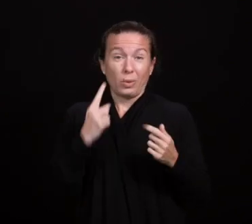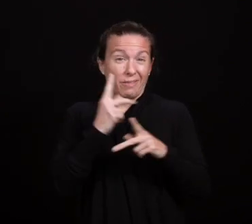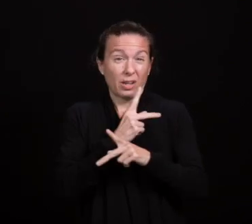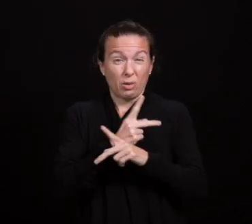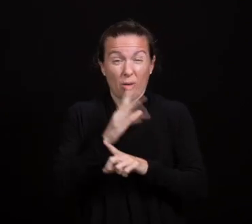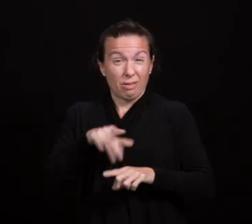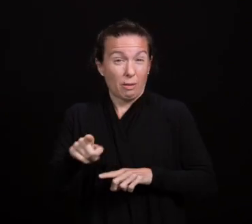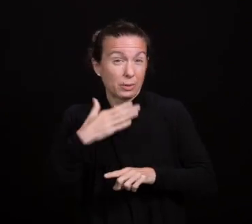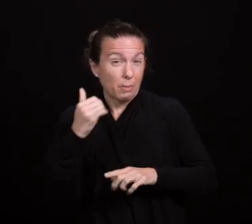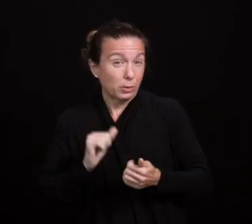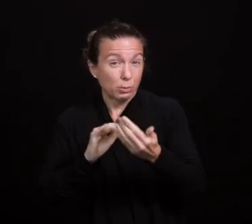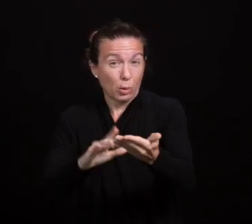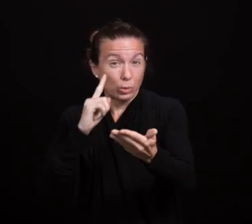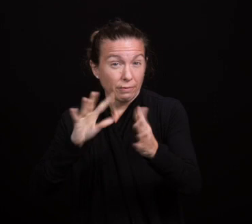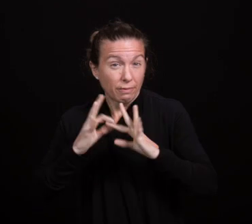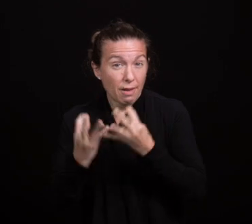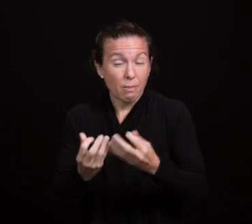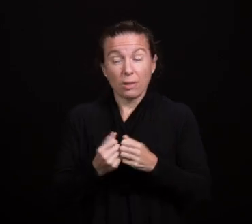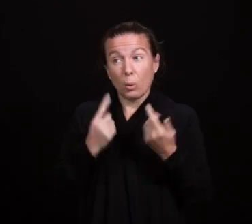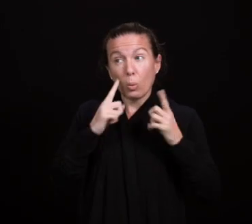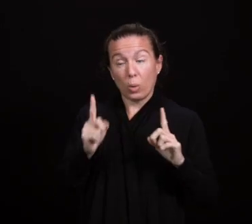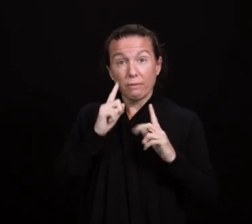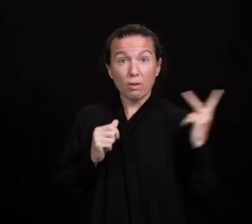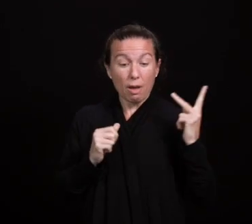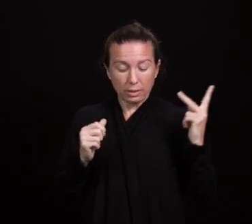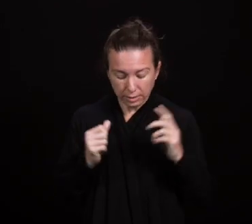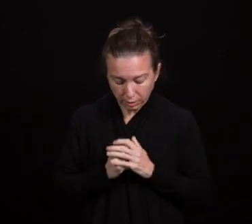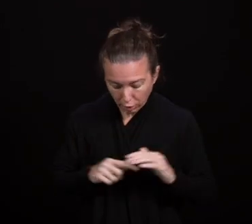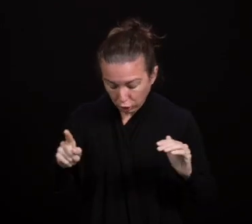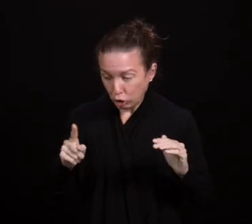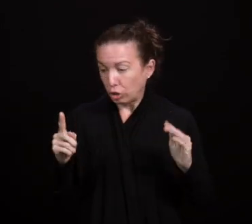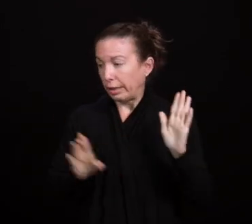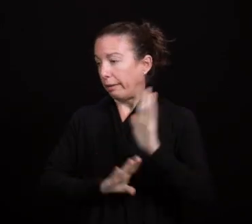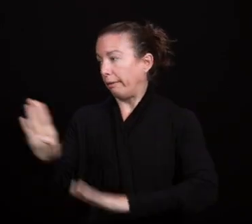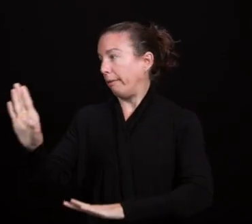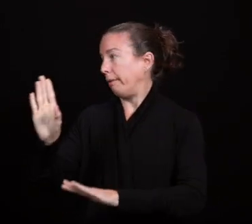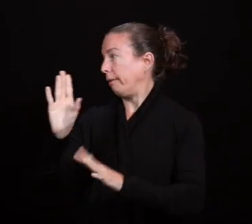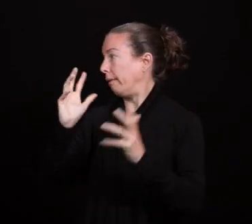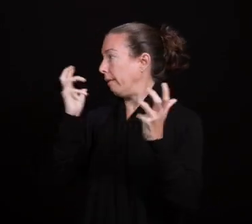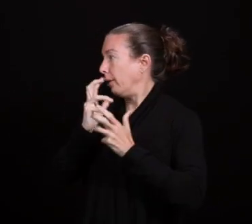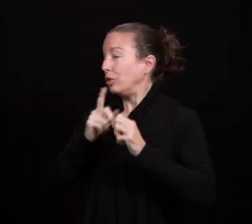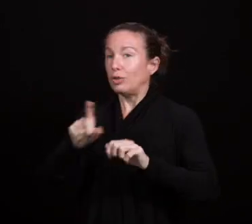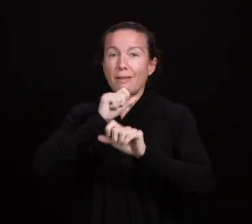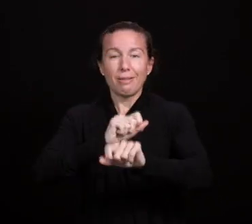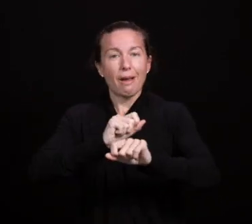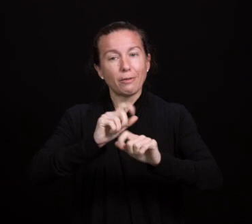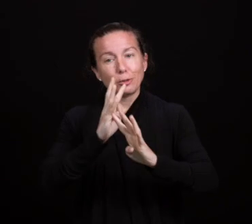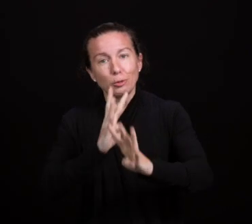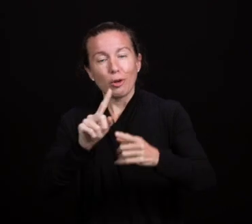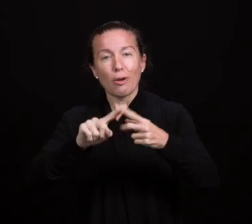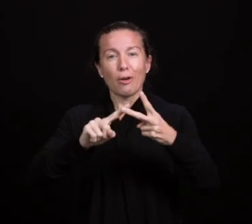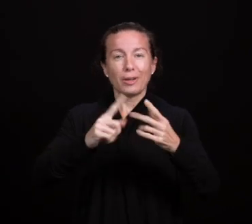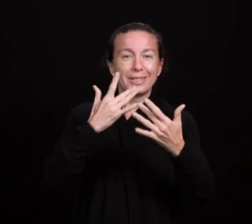family. And it's what worked for us. She's thrived. She loves to talk, she loves to sing, she loves to dance.